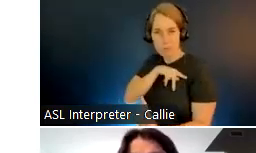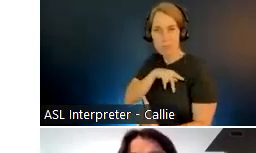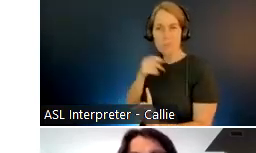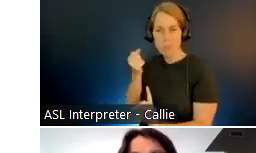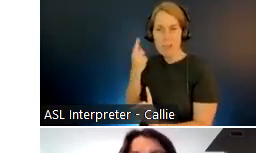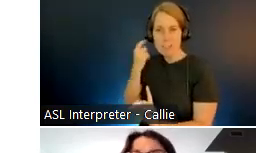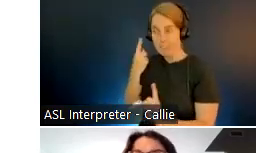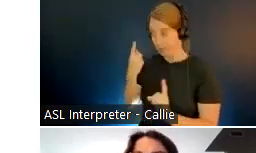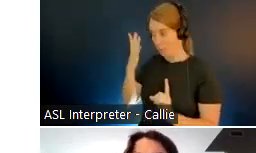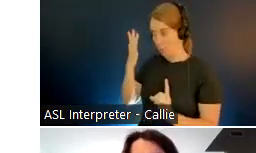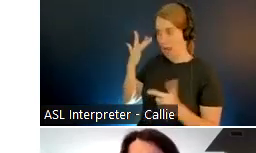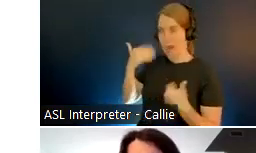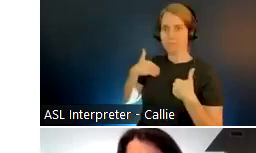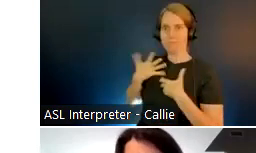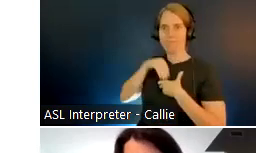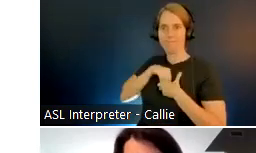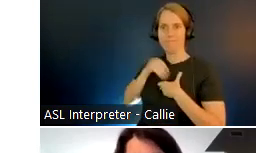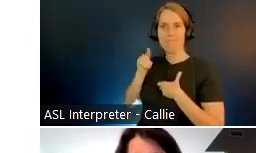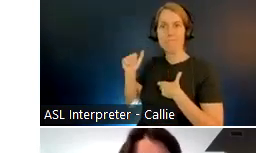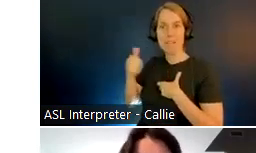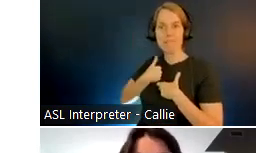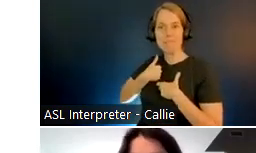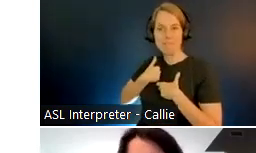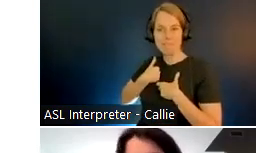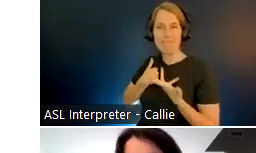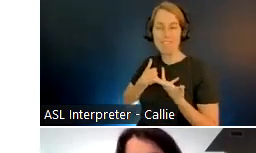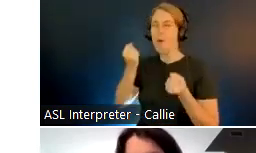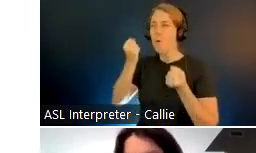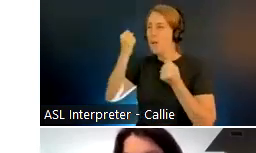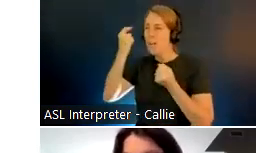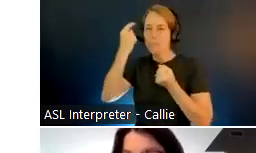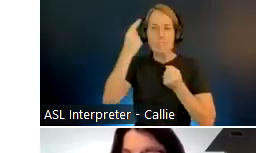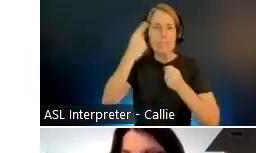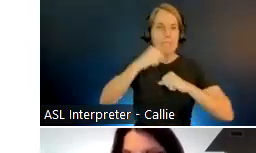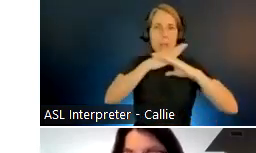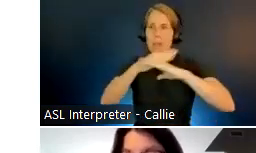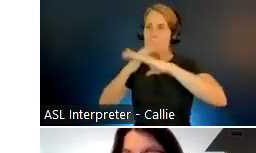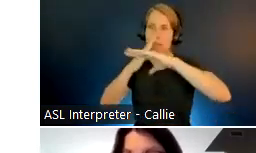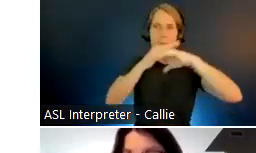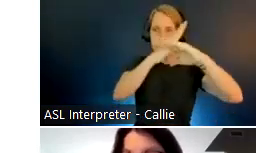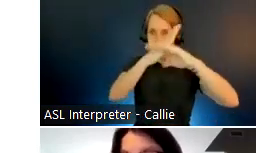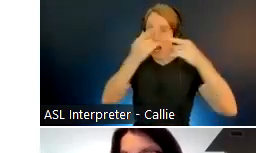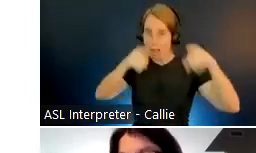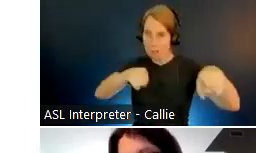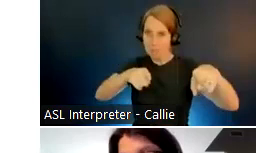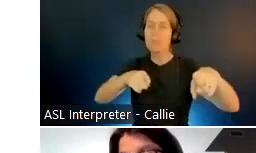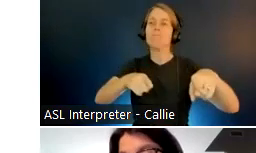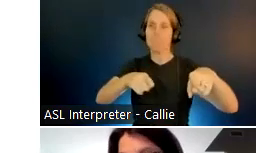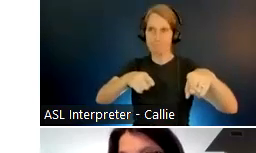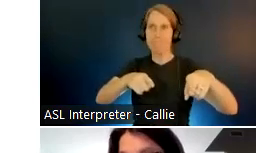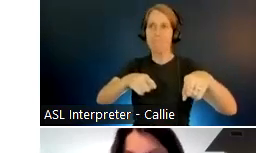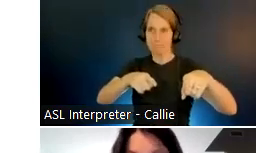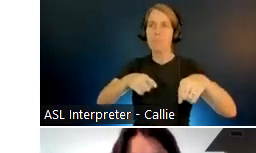disabilities ourselves. We understand the barriers that people with disabilities face, and we understand the